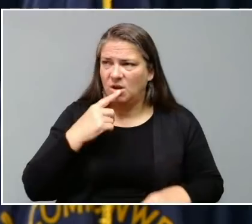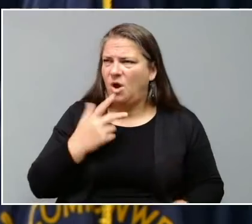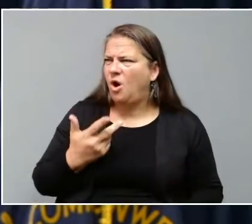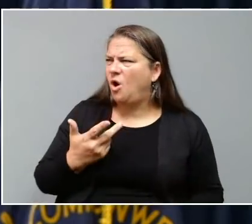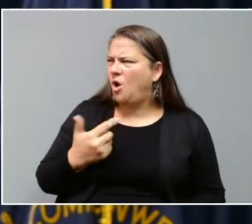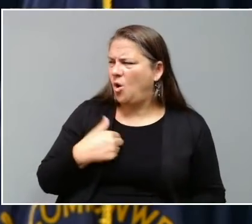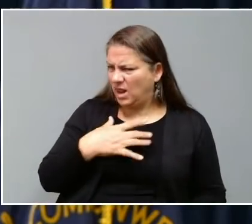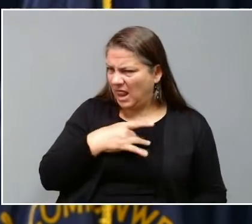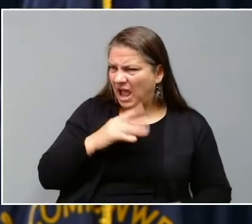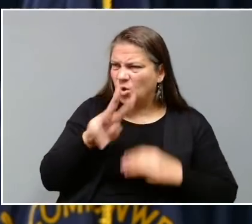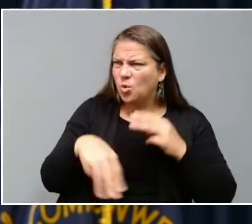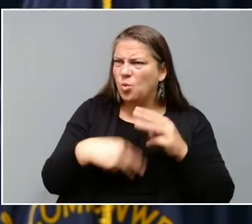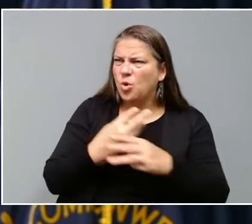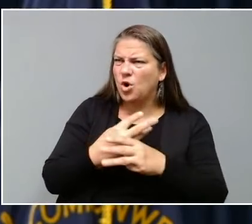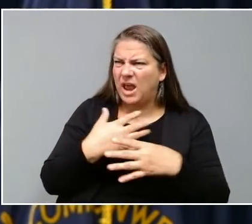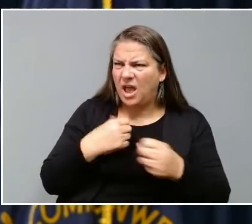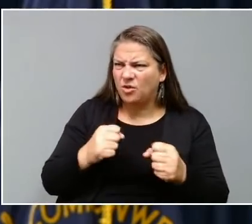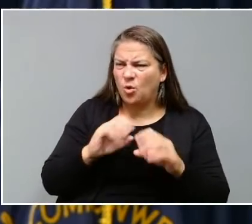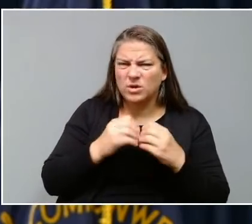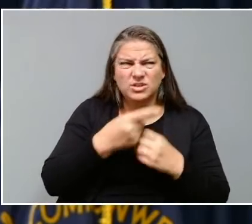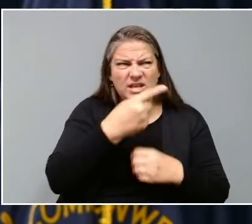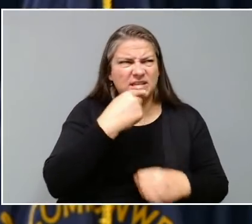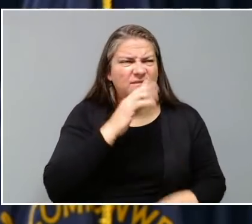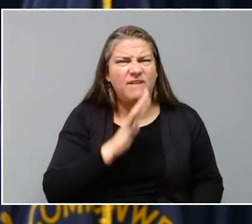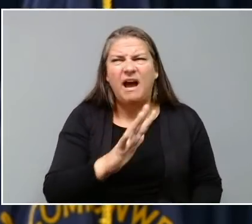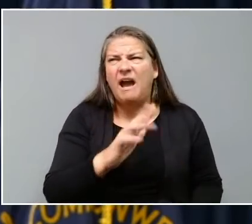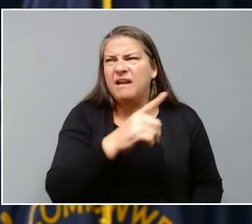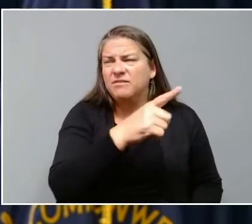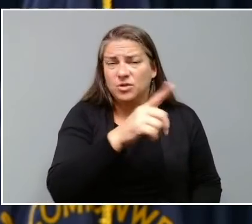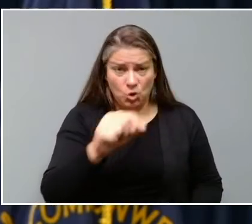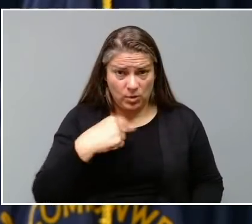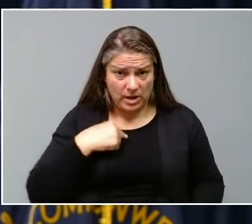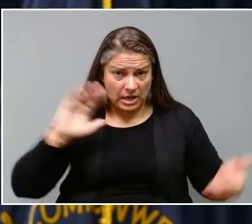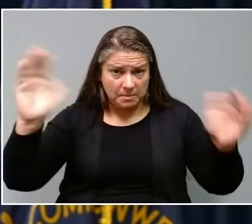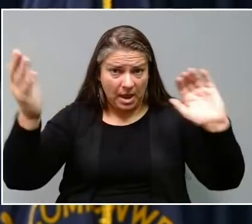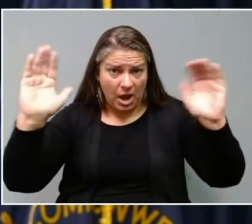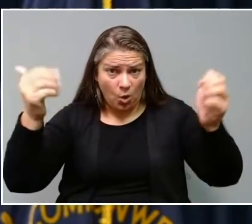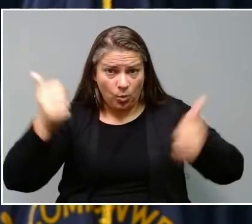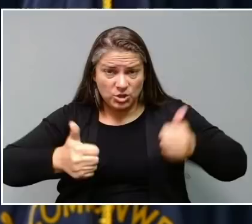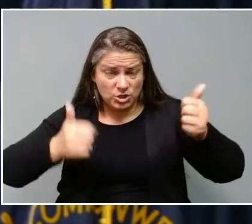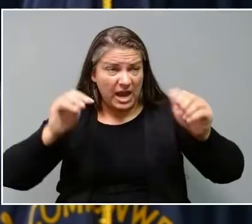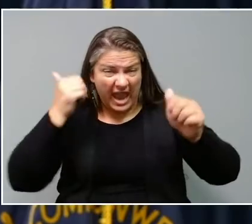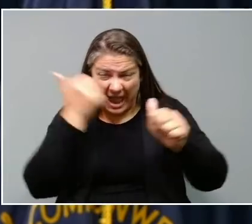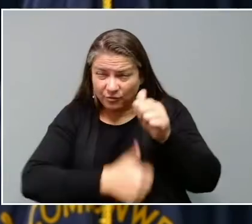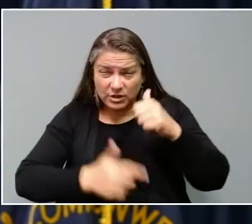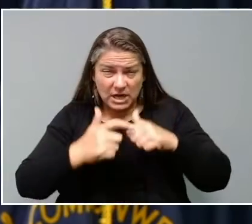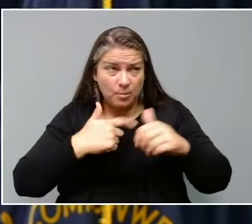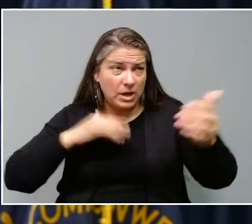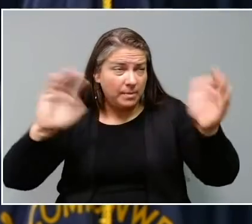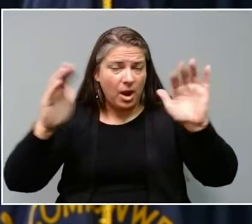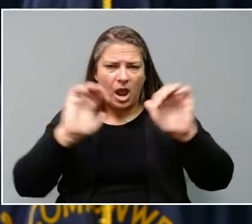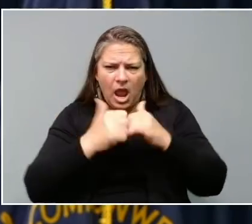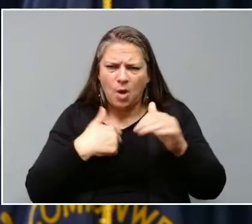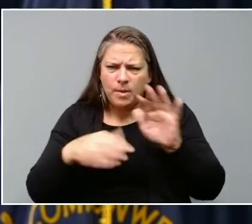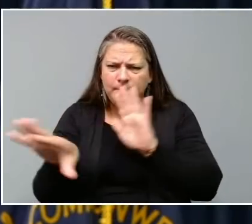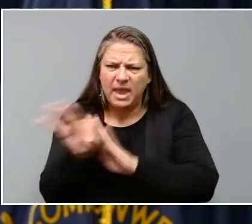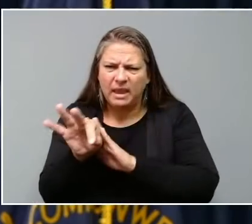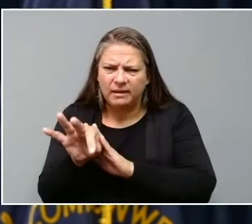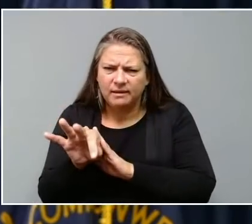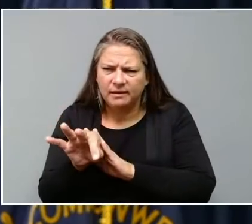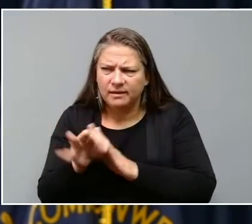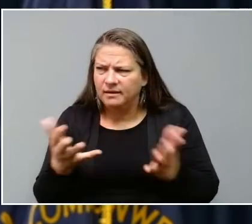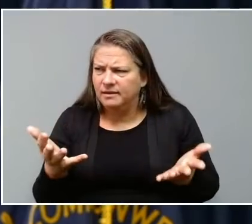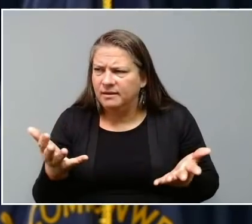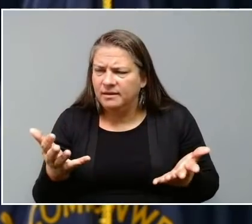at 5, do we then start comparing them each and every time? And how do we pick? Do we pick off